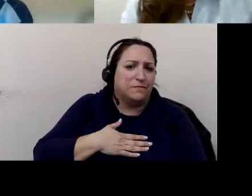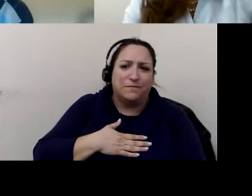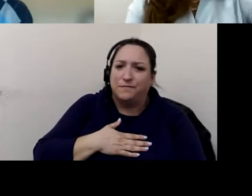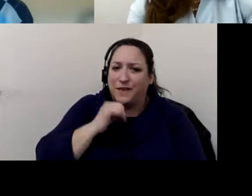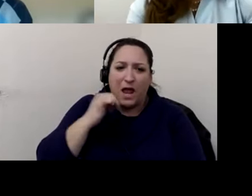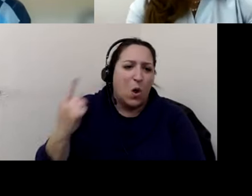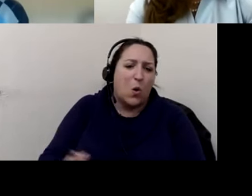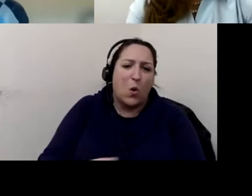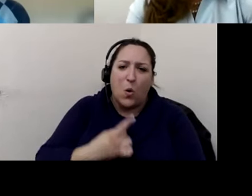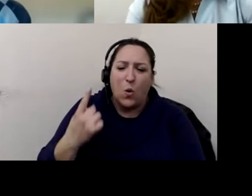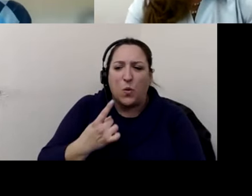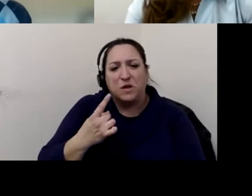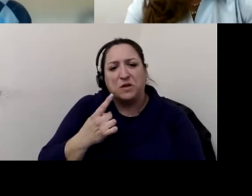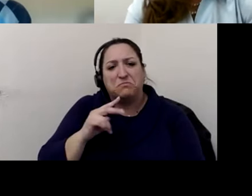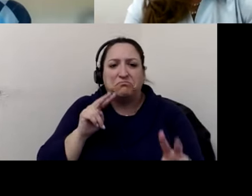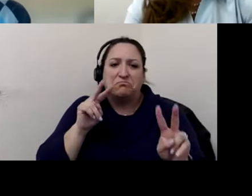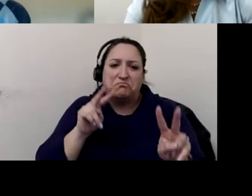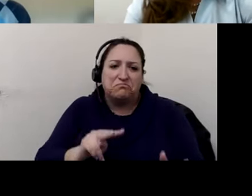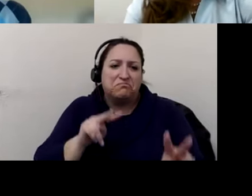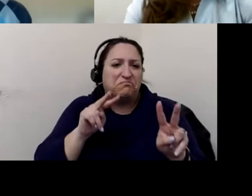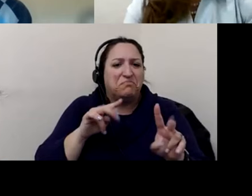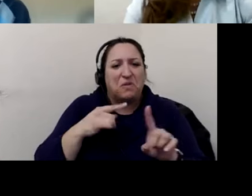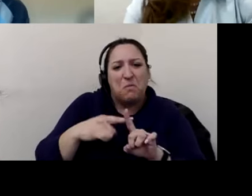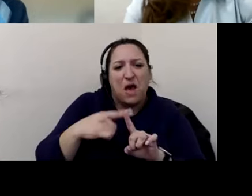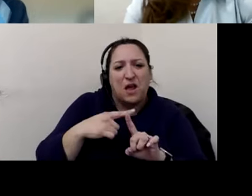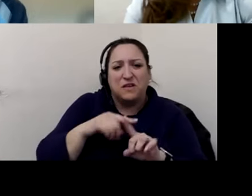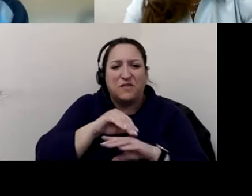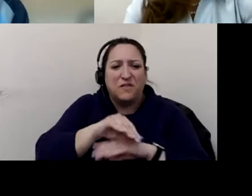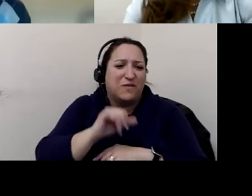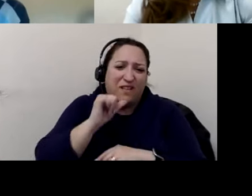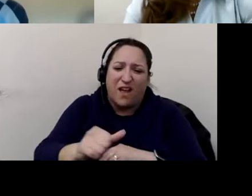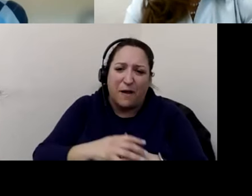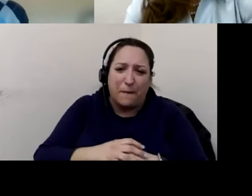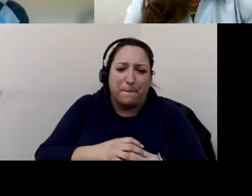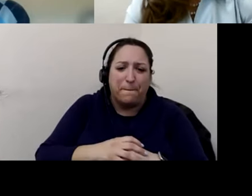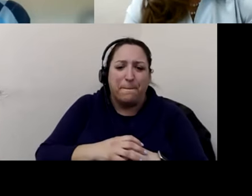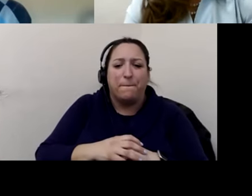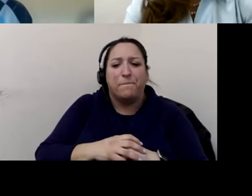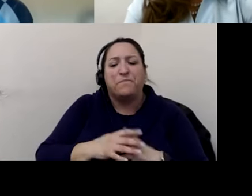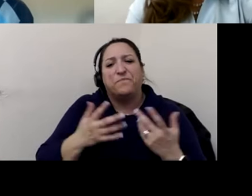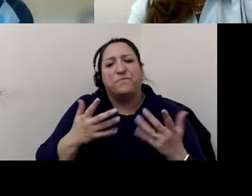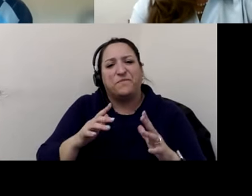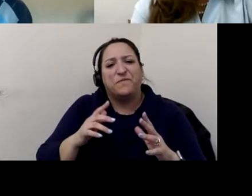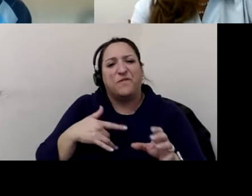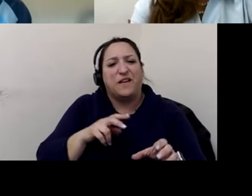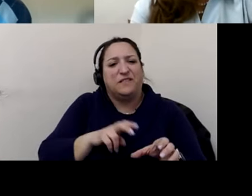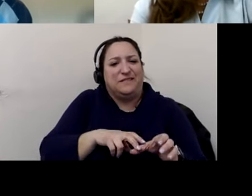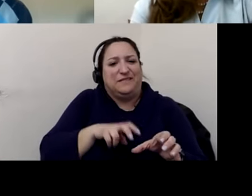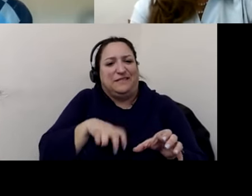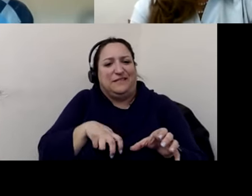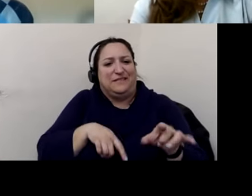always viewed as positive influences, and therefore kind of retreated. But I